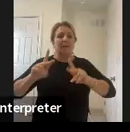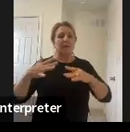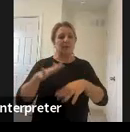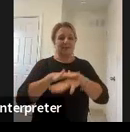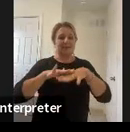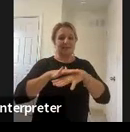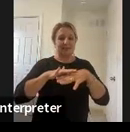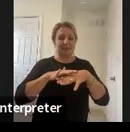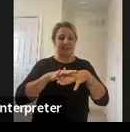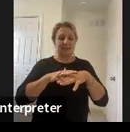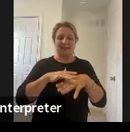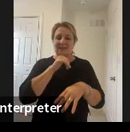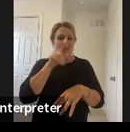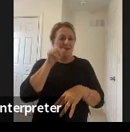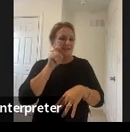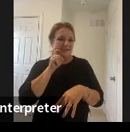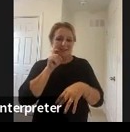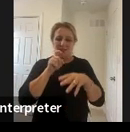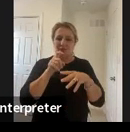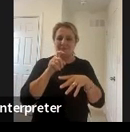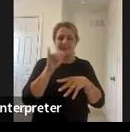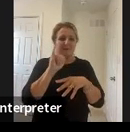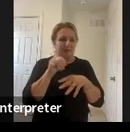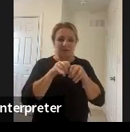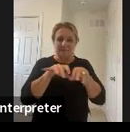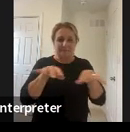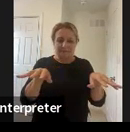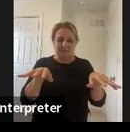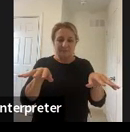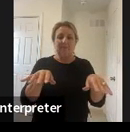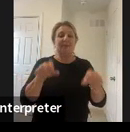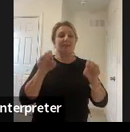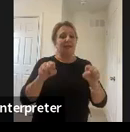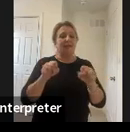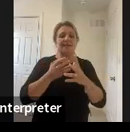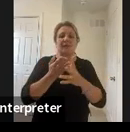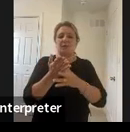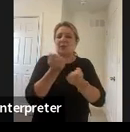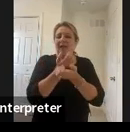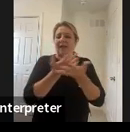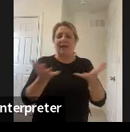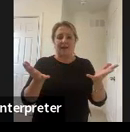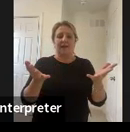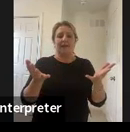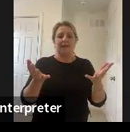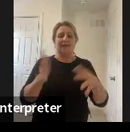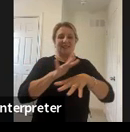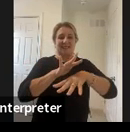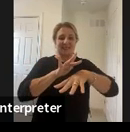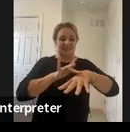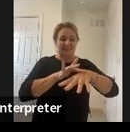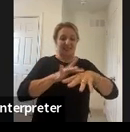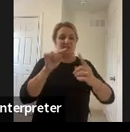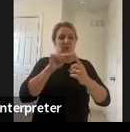is not a sexually transmitted infection. It can spread through any kind of prolonged skin-to-skin